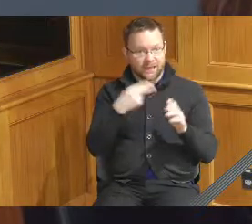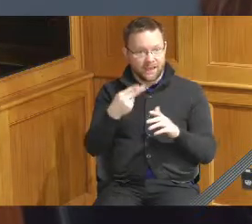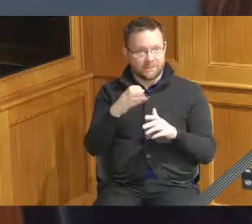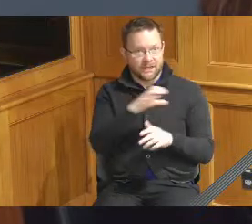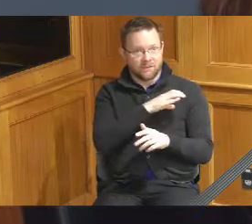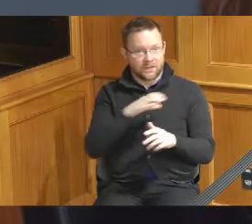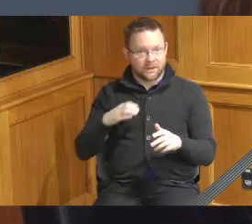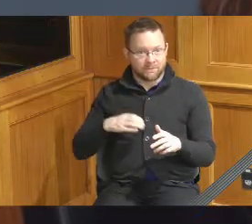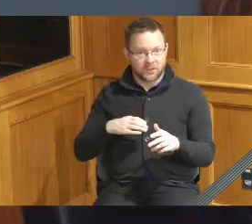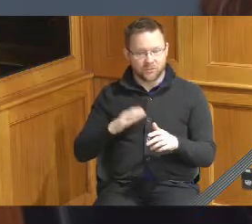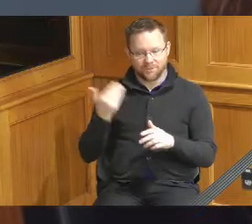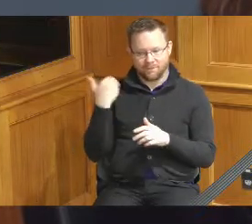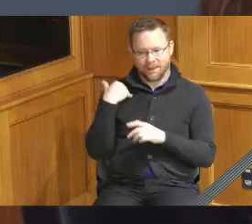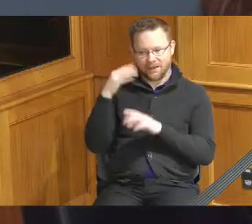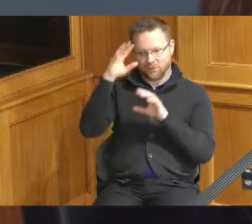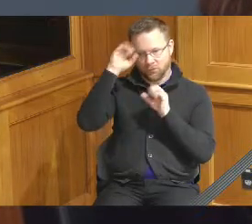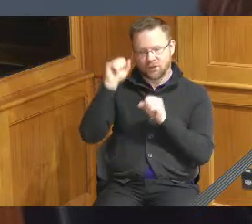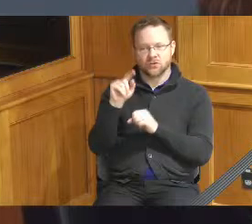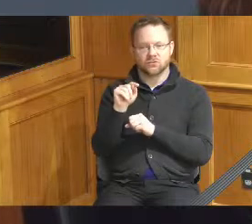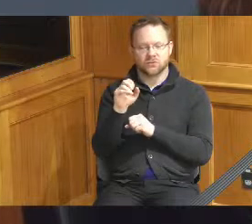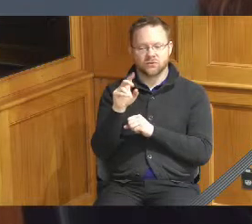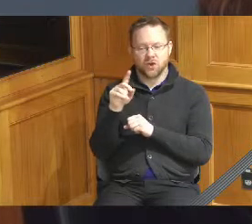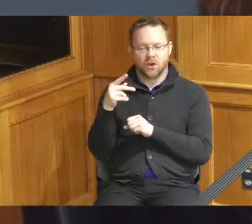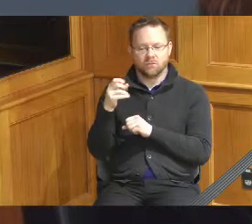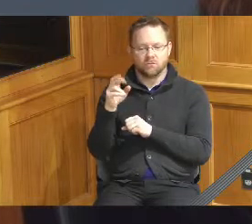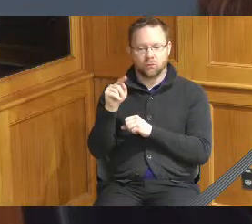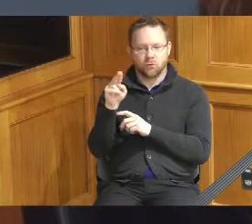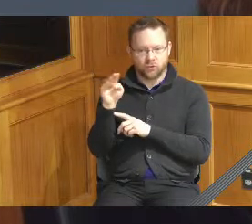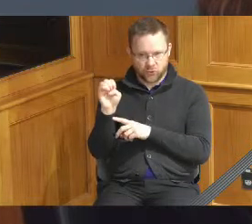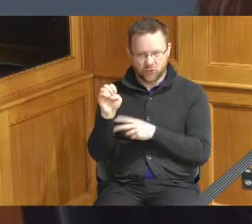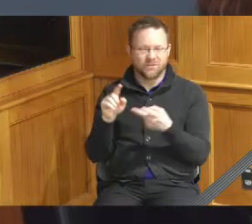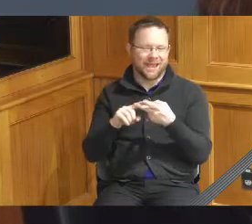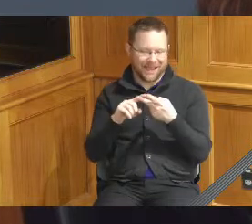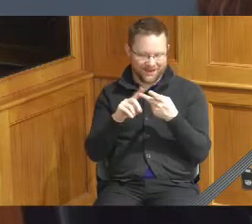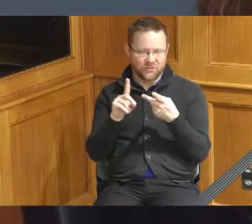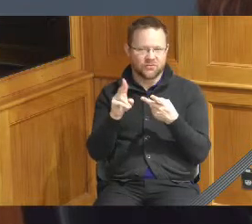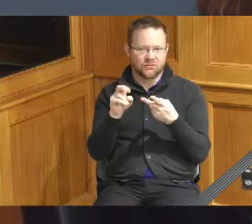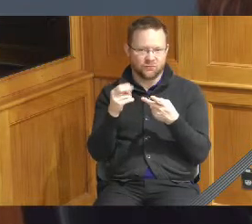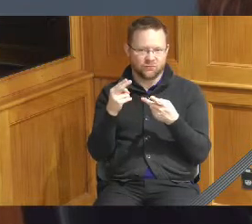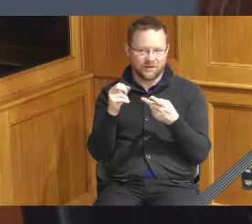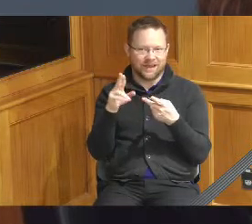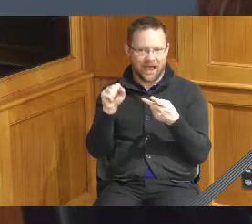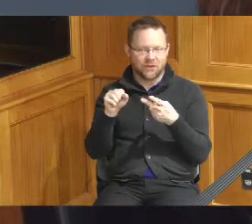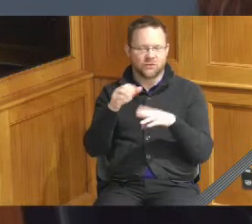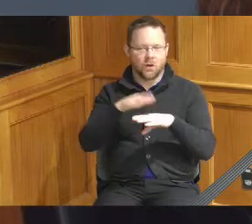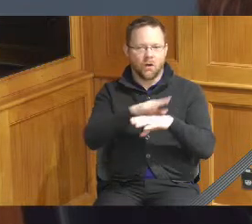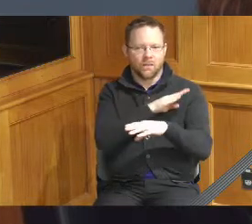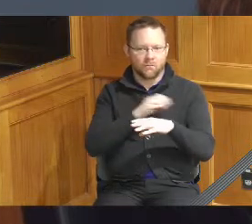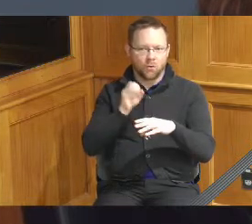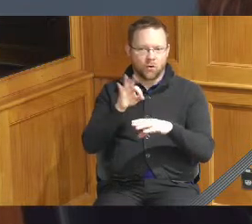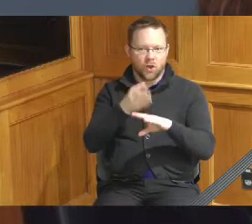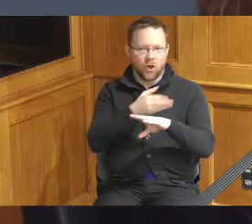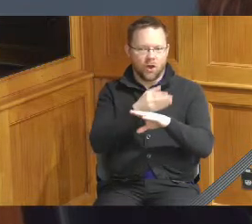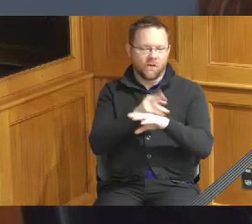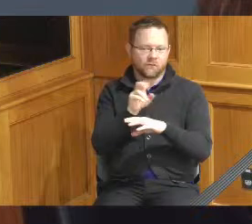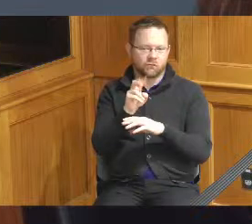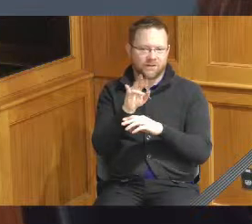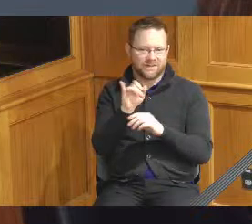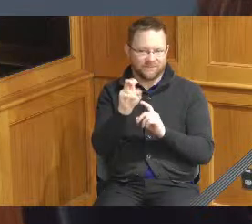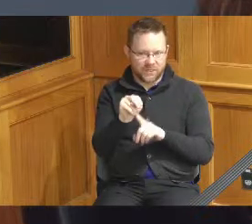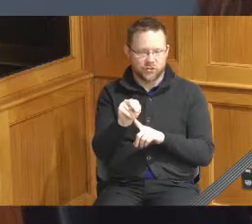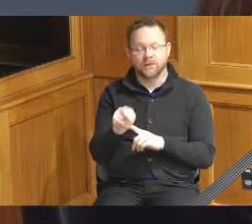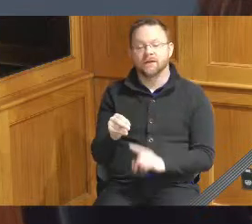Commissioners, past president Todd Pertune and Denise Driehaus at the Board of Revision. She provided her real